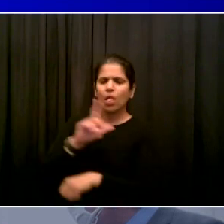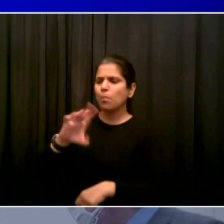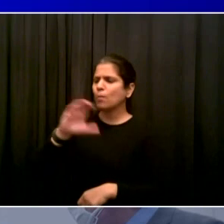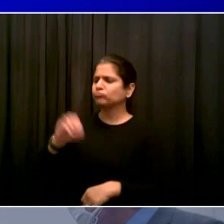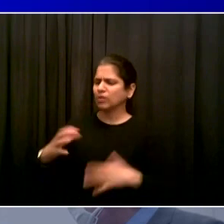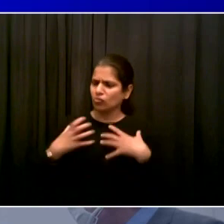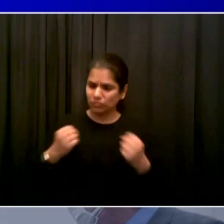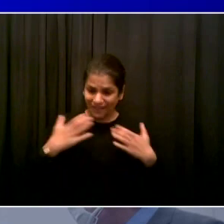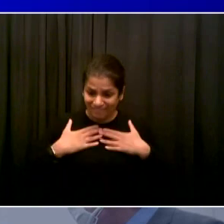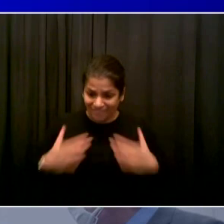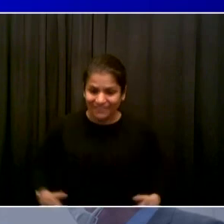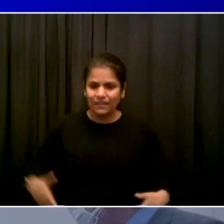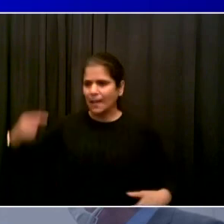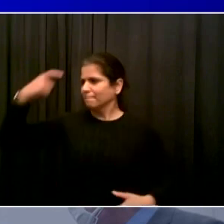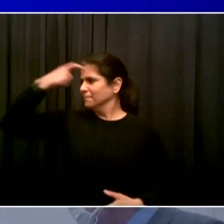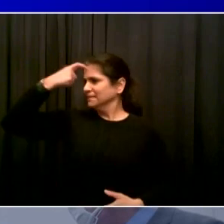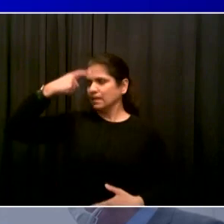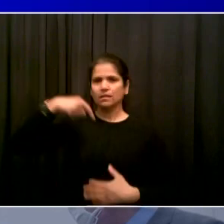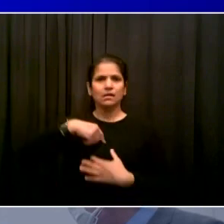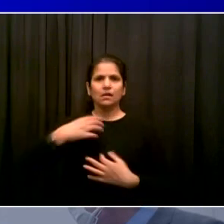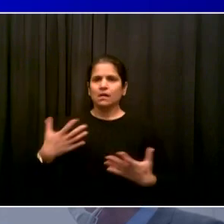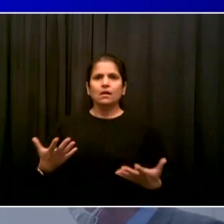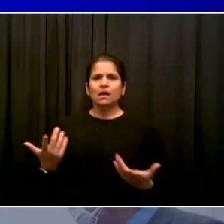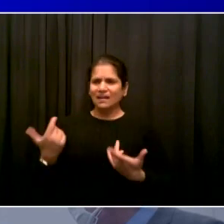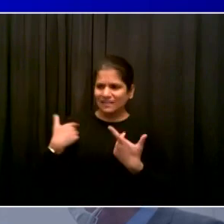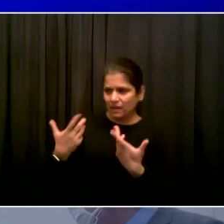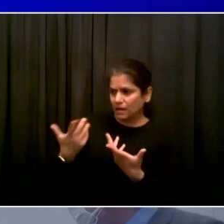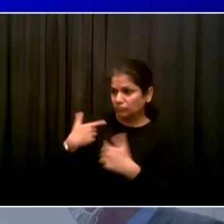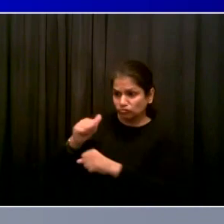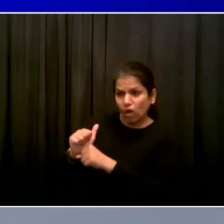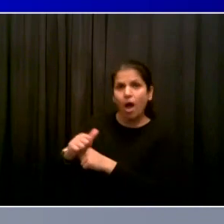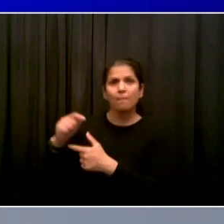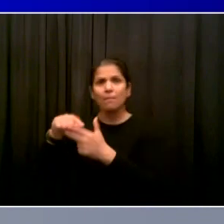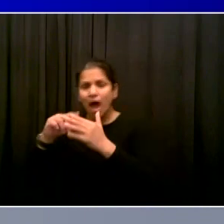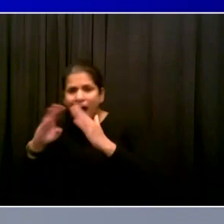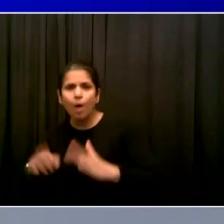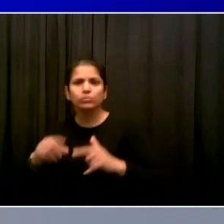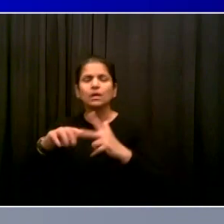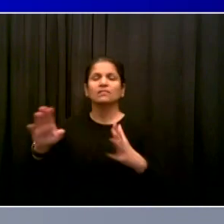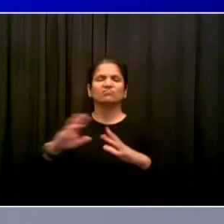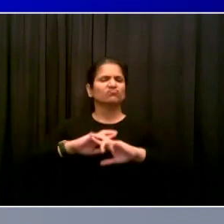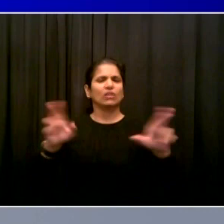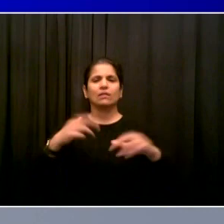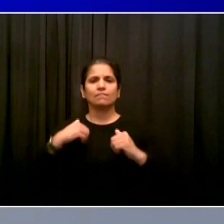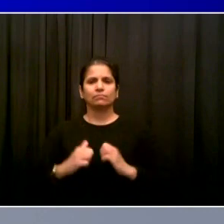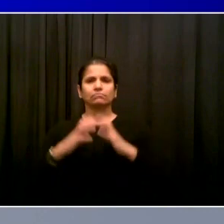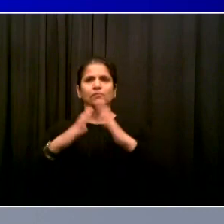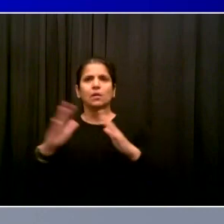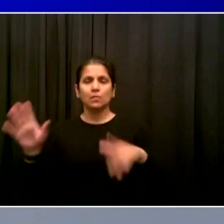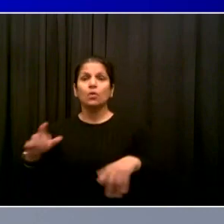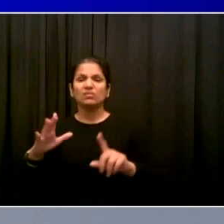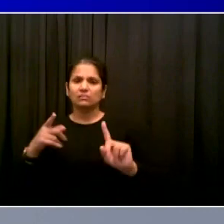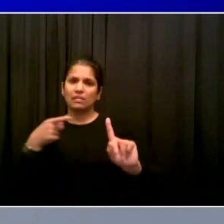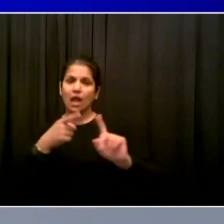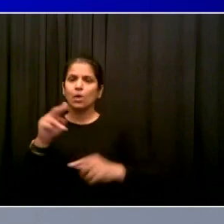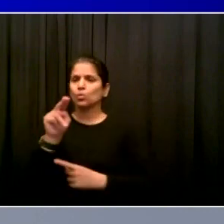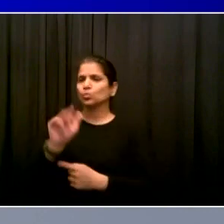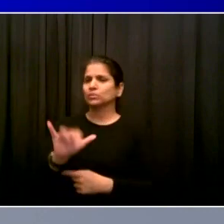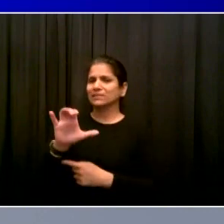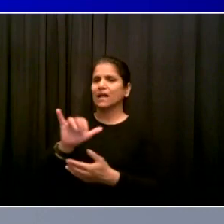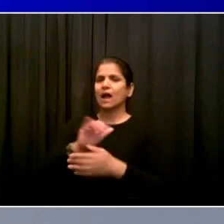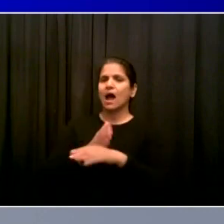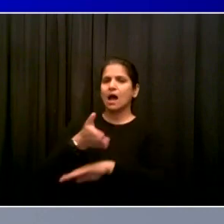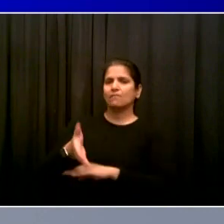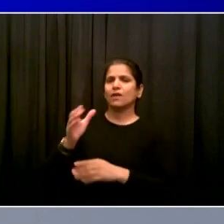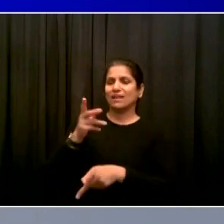something very important, an Aftercare Program for folks who are still suffering. Our extraordinary Test and Trace Corps has